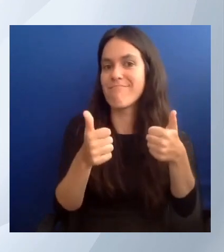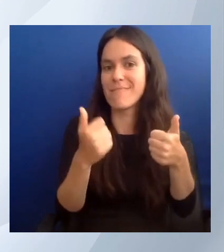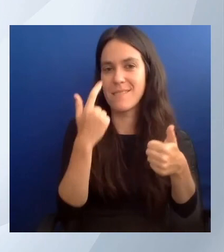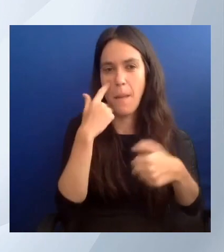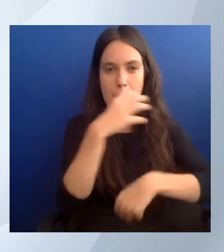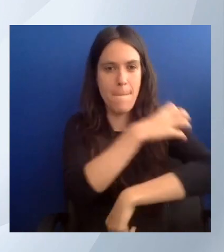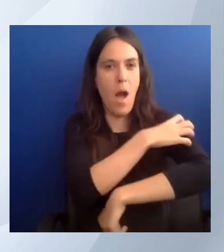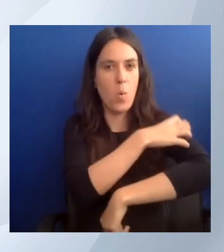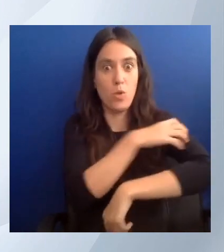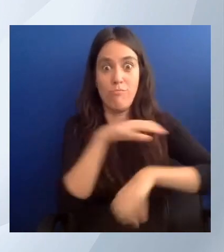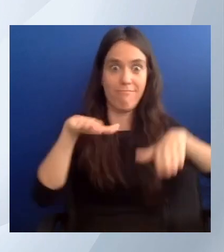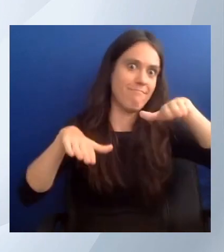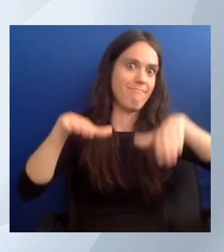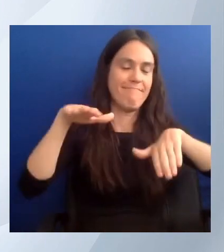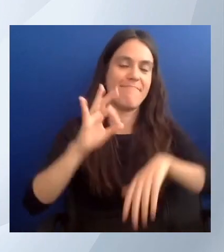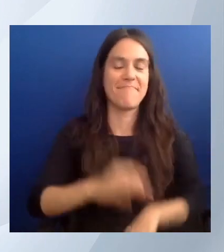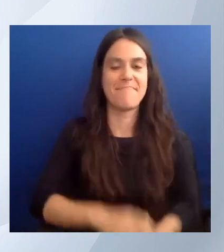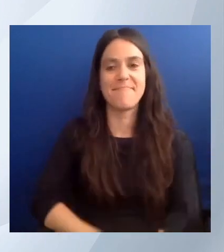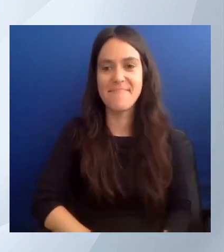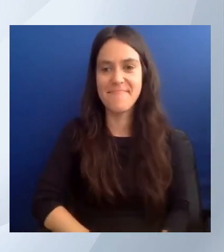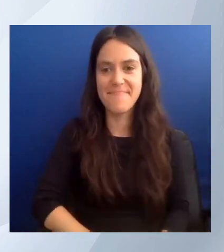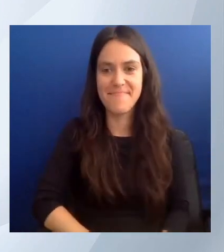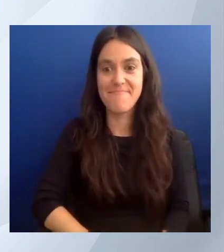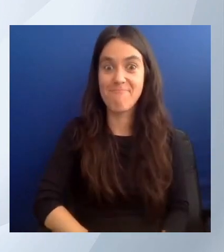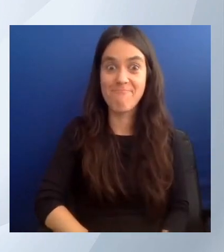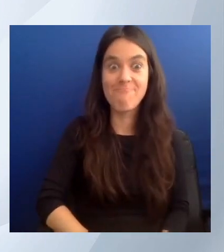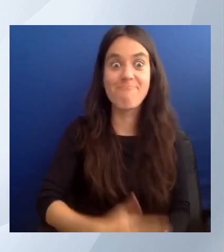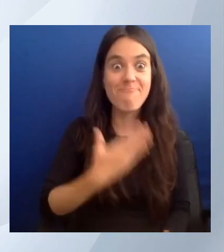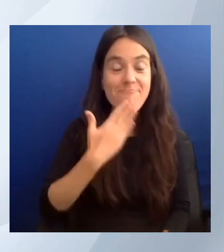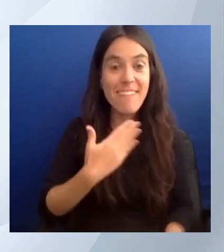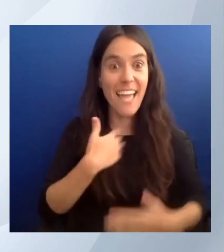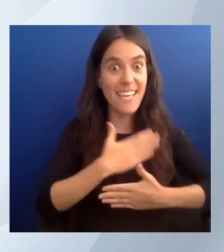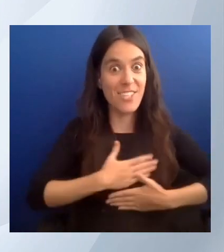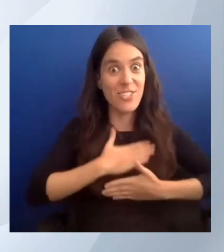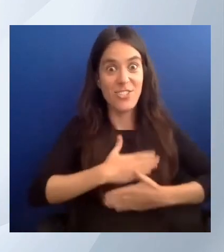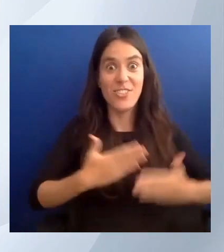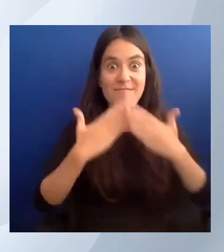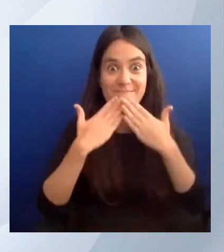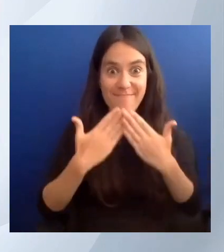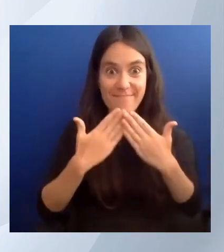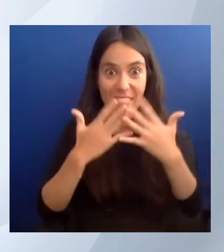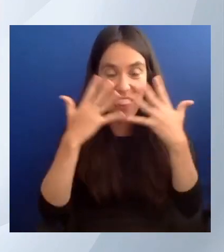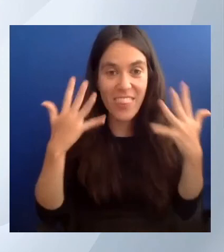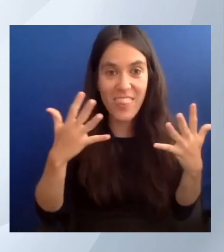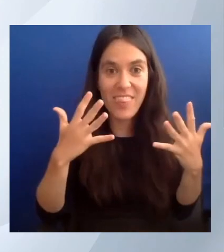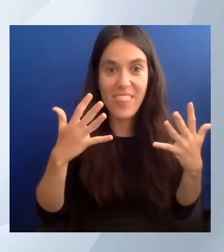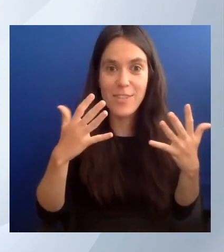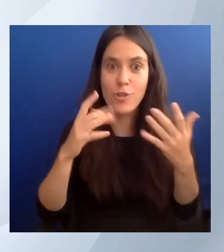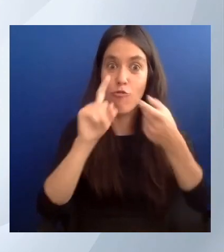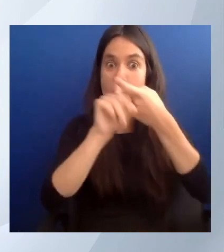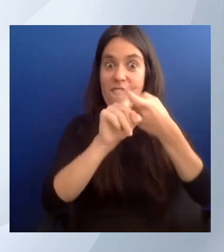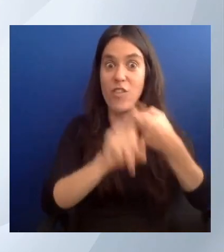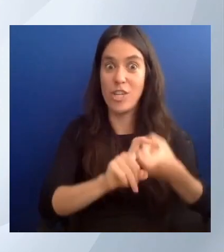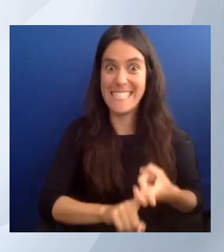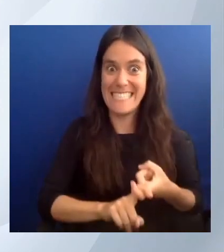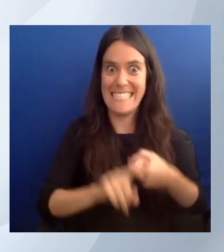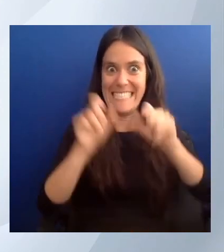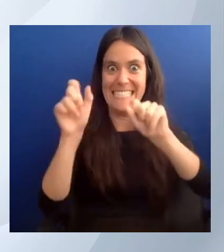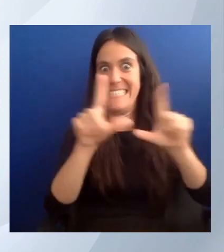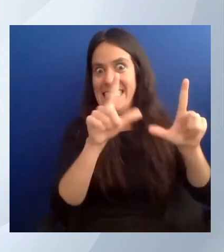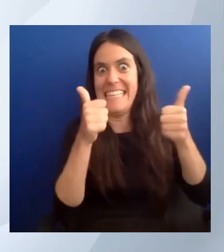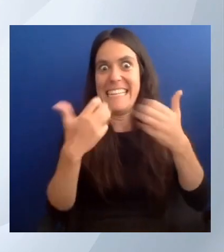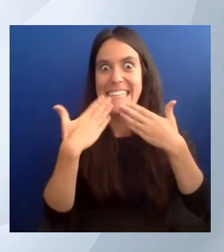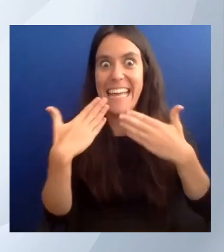doing. Definitely agree with that. Cool. I really enjoyed it. Thanks a lot, especially the TARDIS references. Thank you. Yes, you got the TARDIS Yes, references. thank